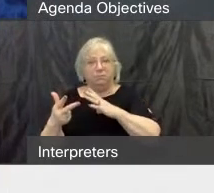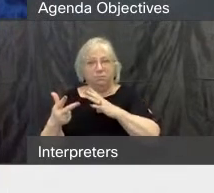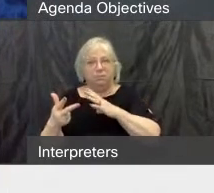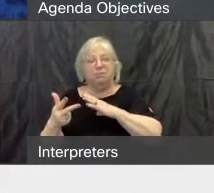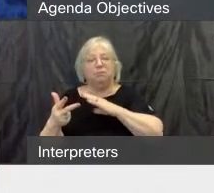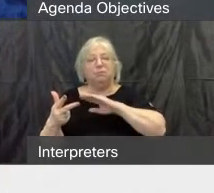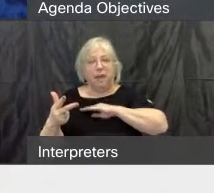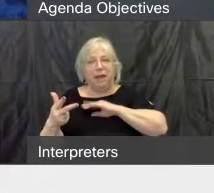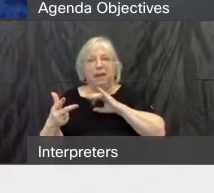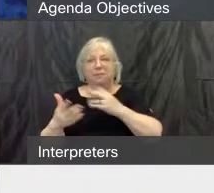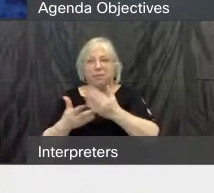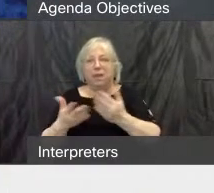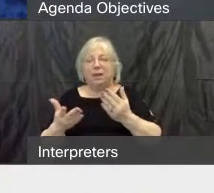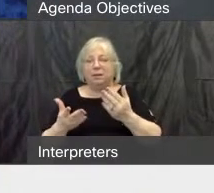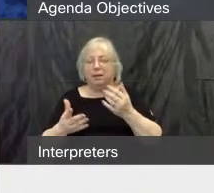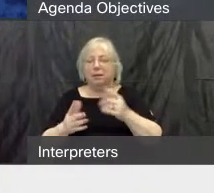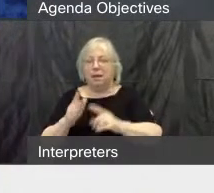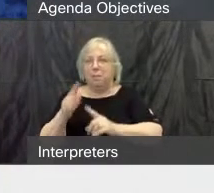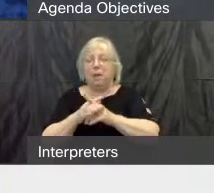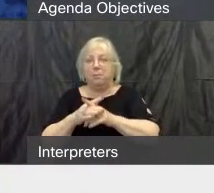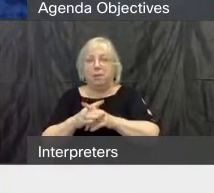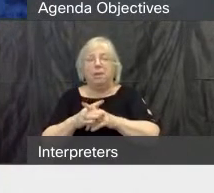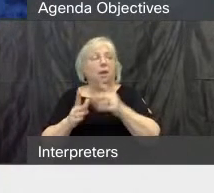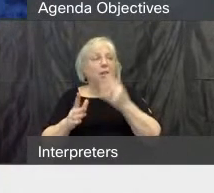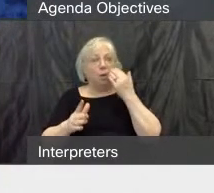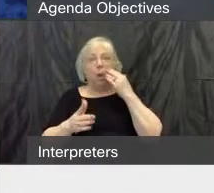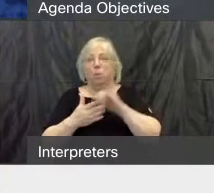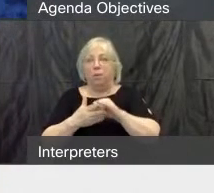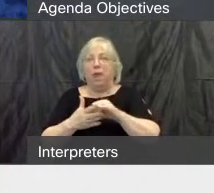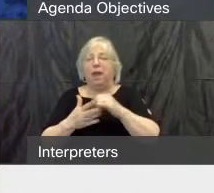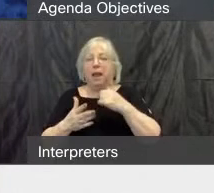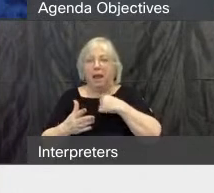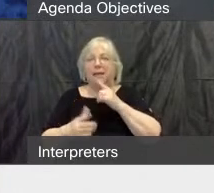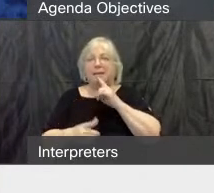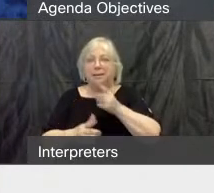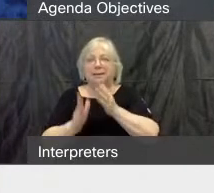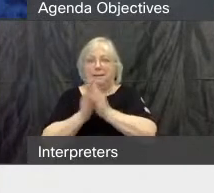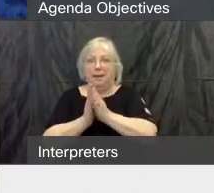if things come up, do recall that questions were asked.